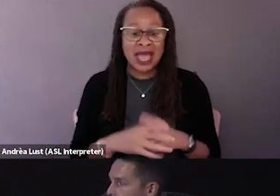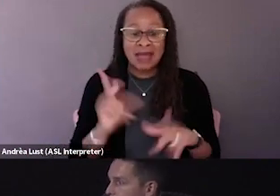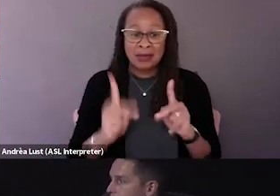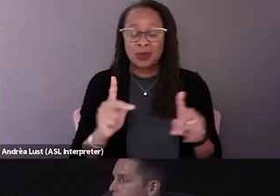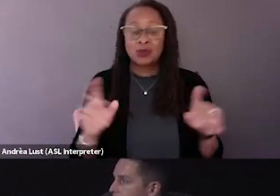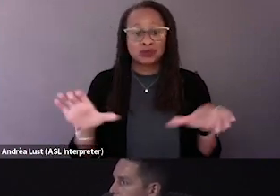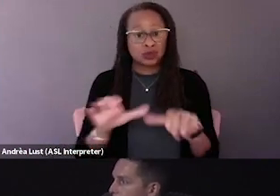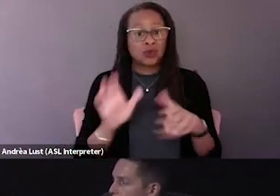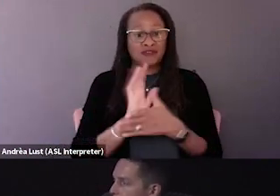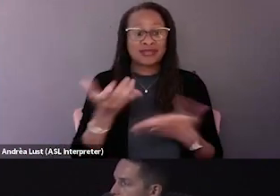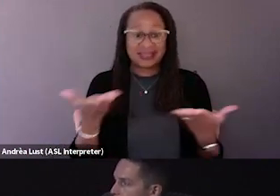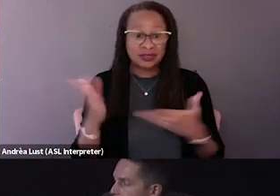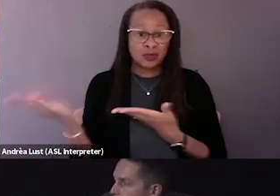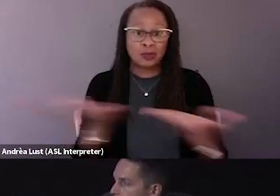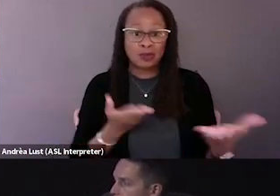bringing awareness.